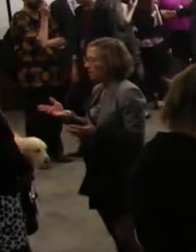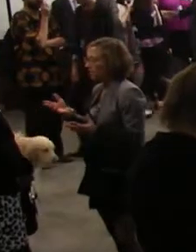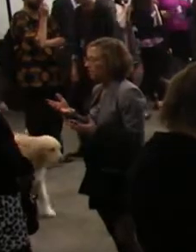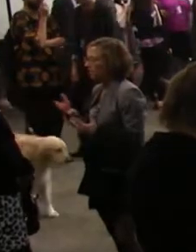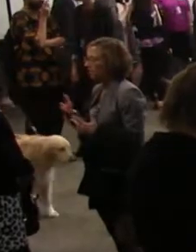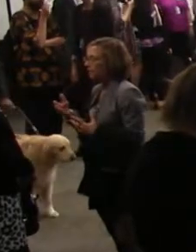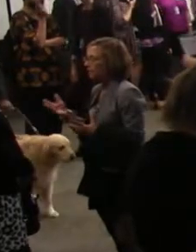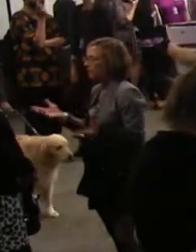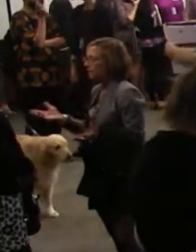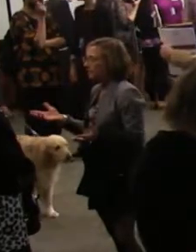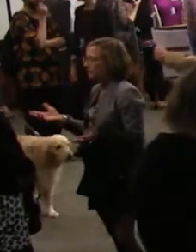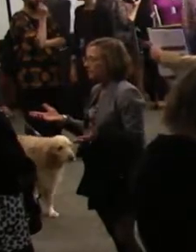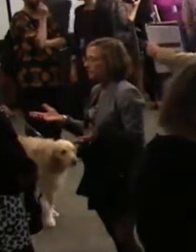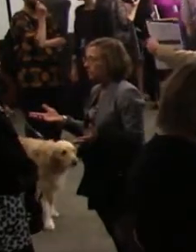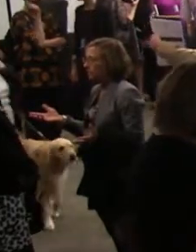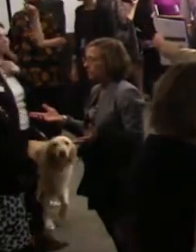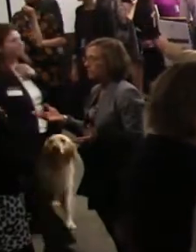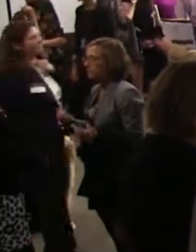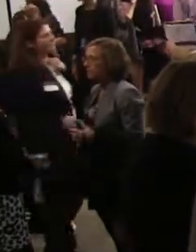So God